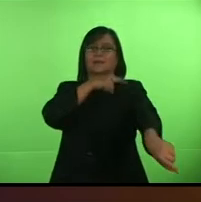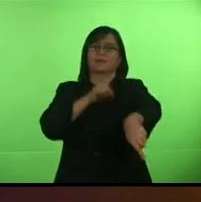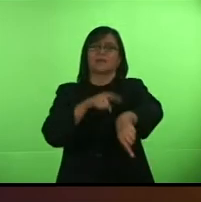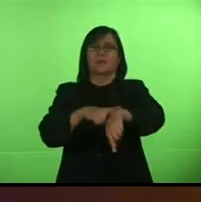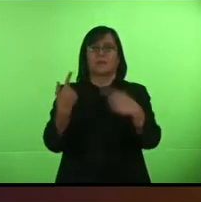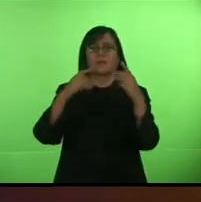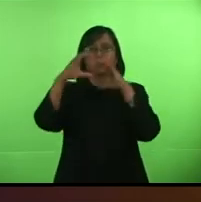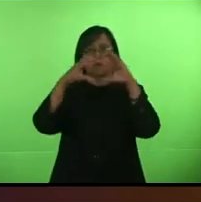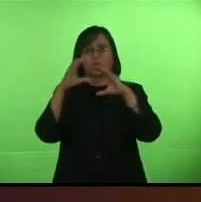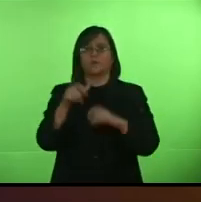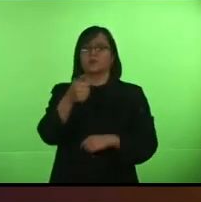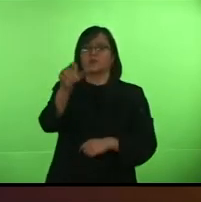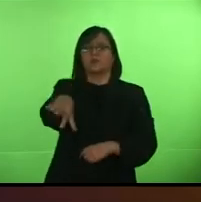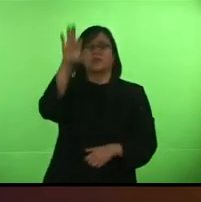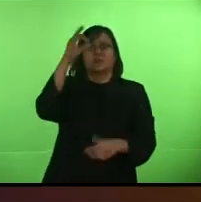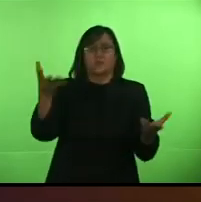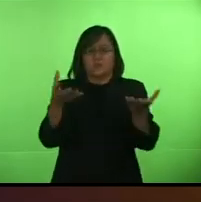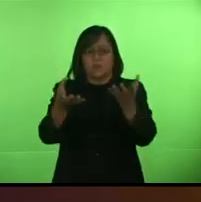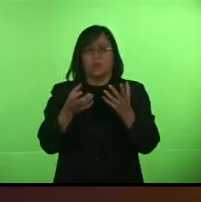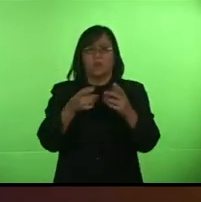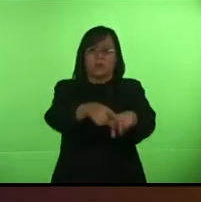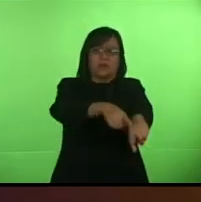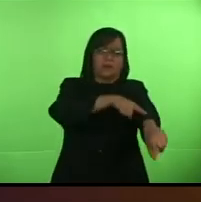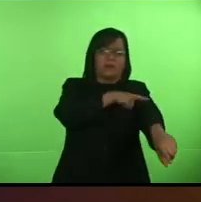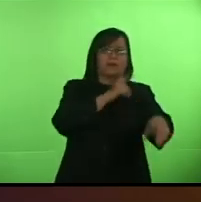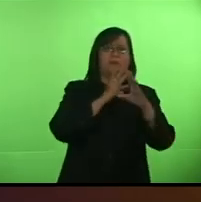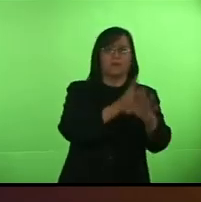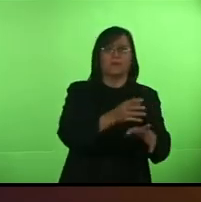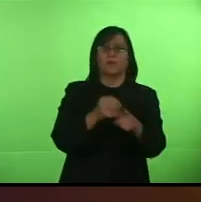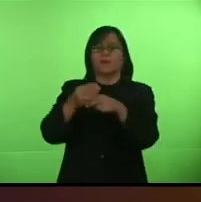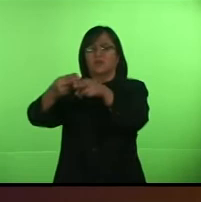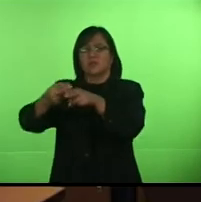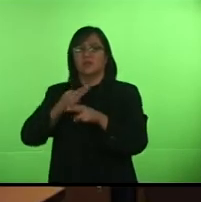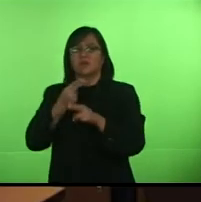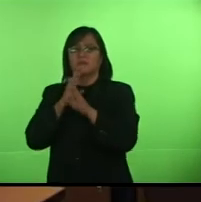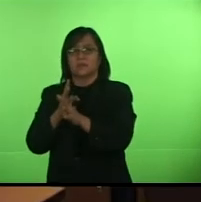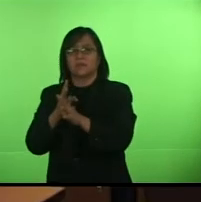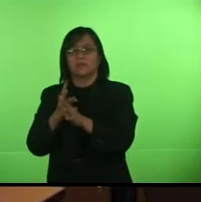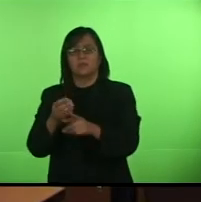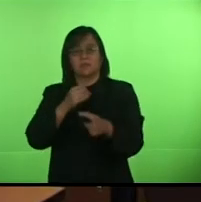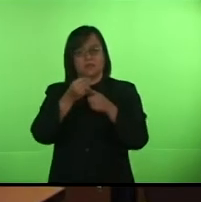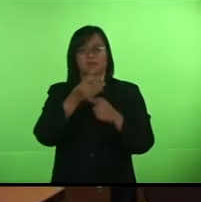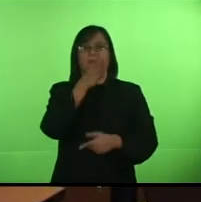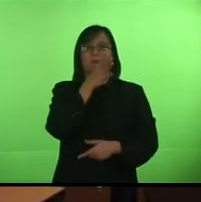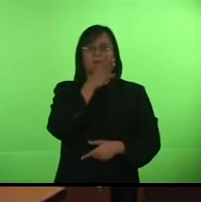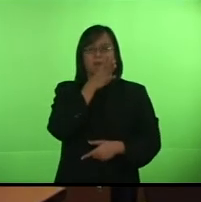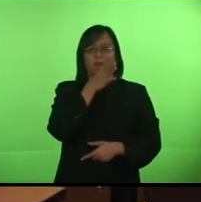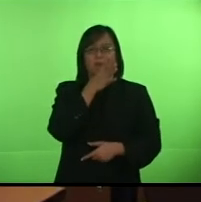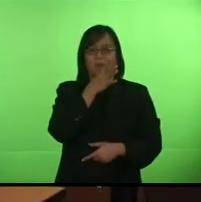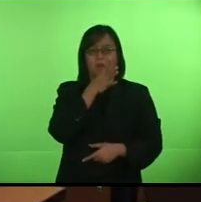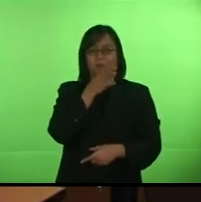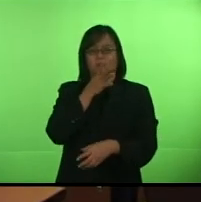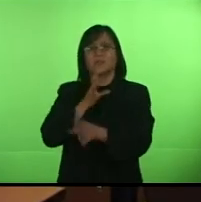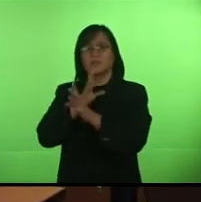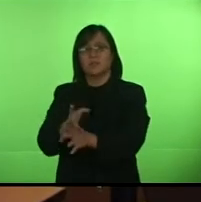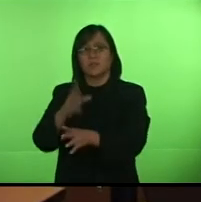communication. You choose whether you want to speak a longer period or a shorter period. If a mother speaks to the son